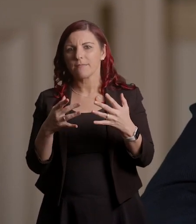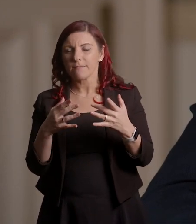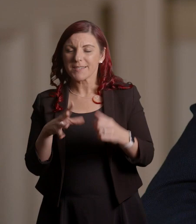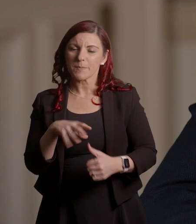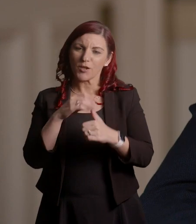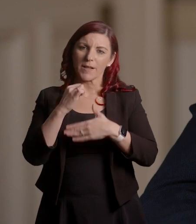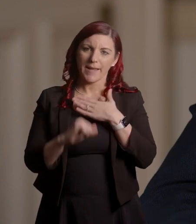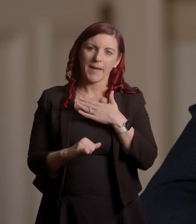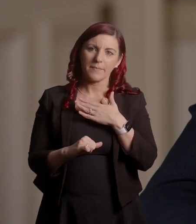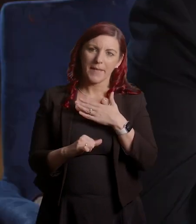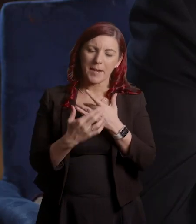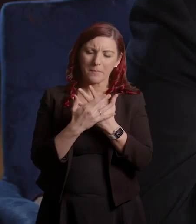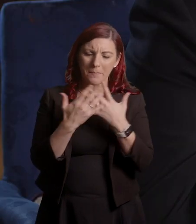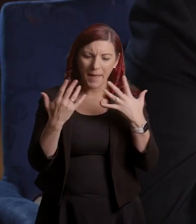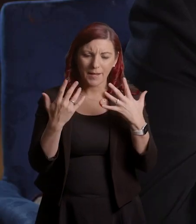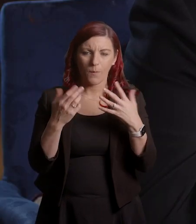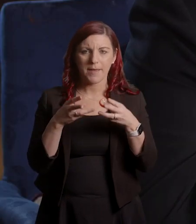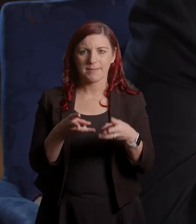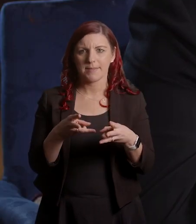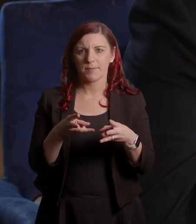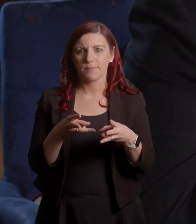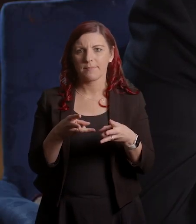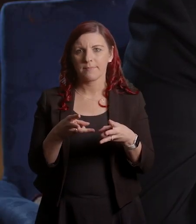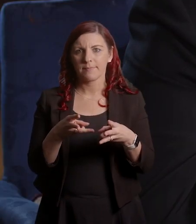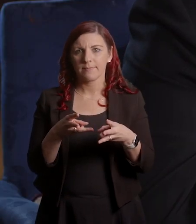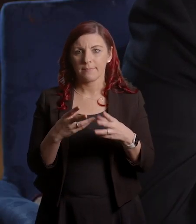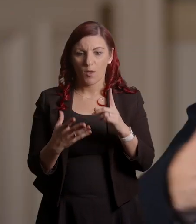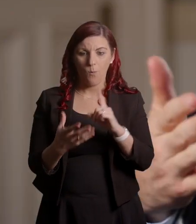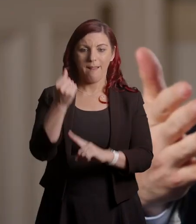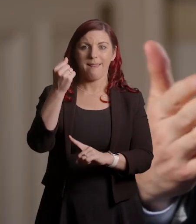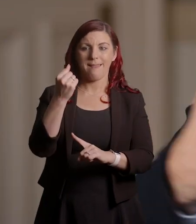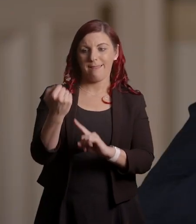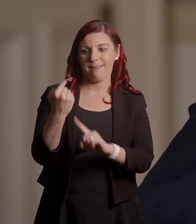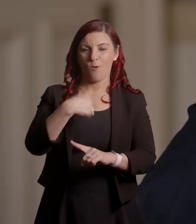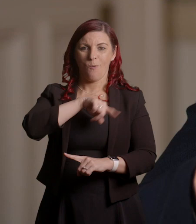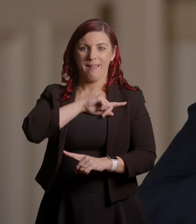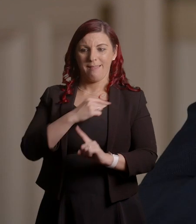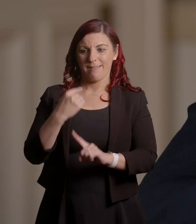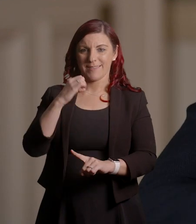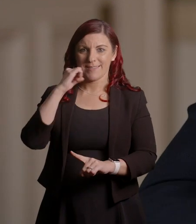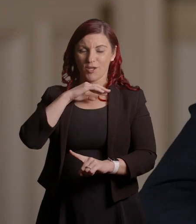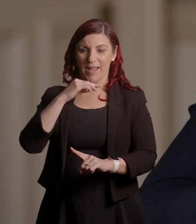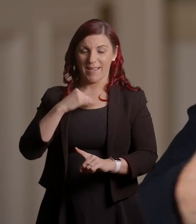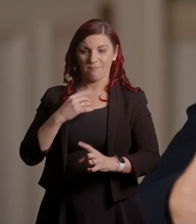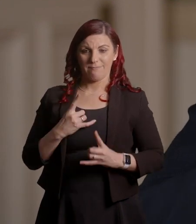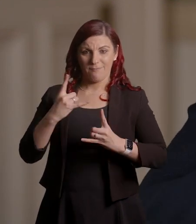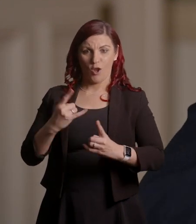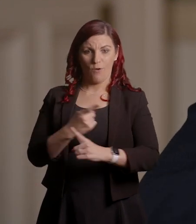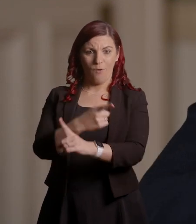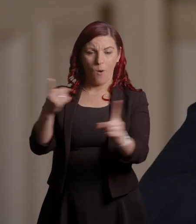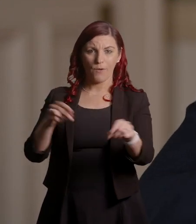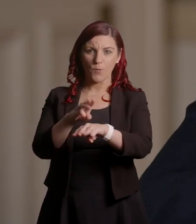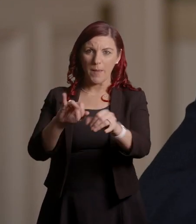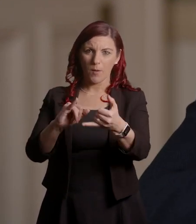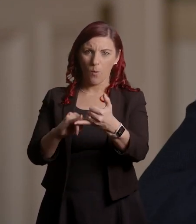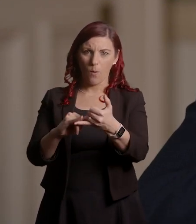It's a special occasion, and in many ways the victory on Saturday is dedicated to all those people who put